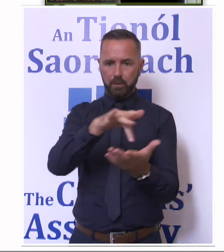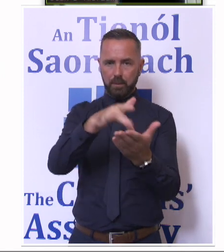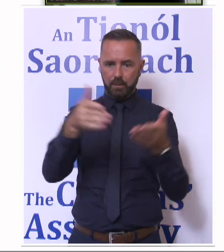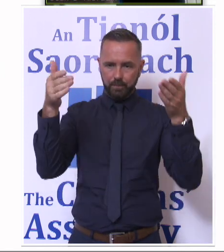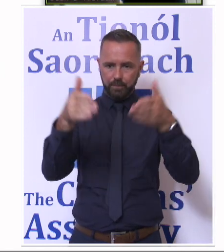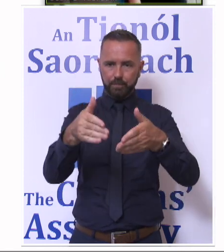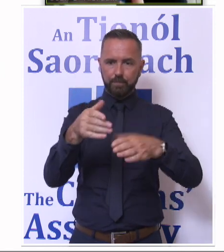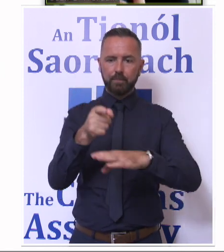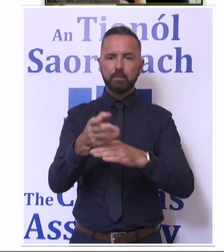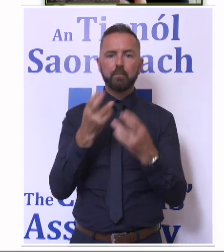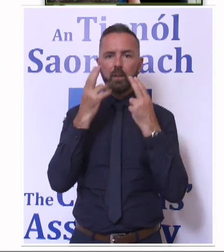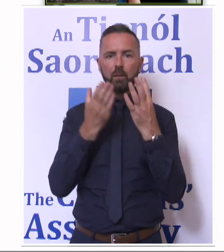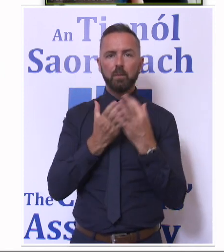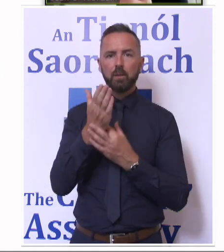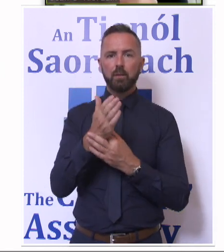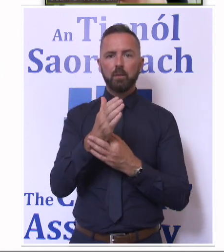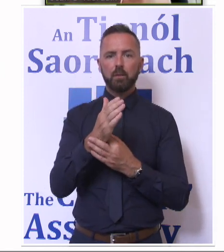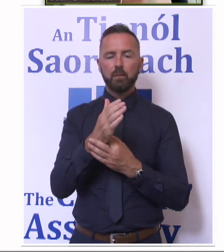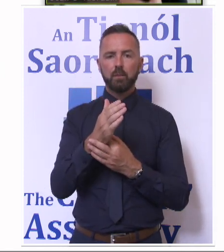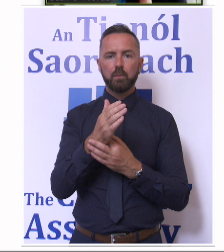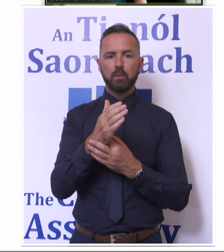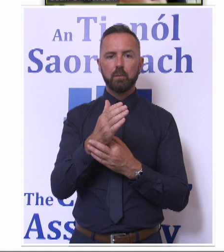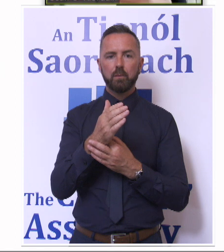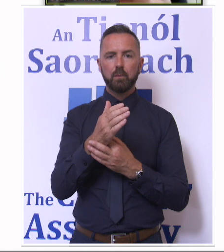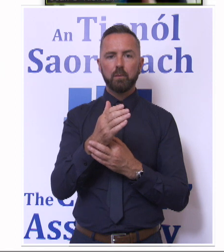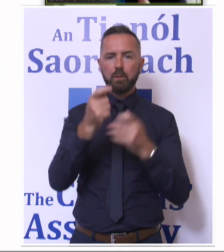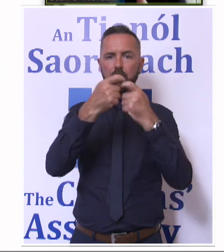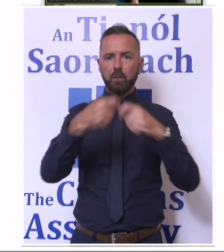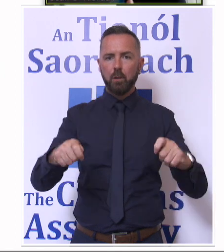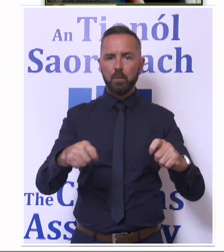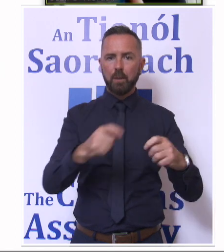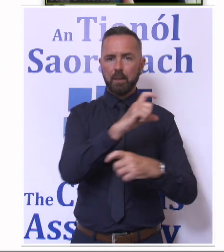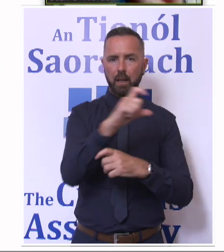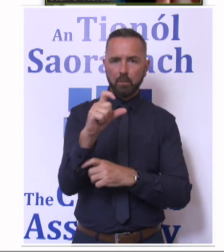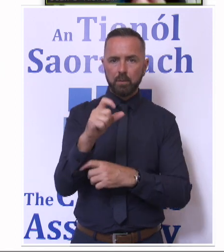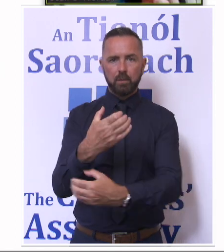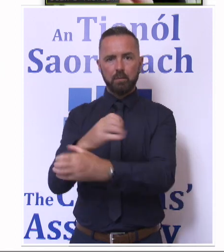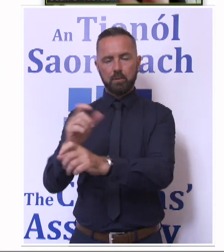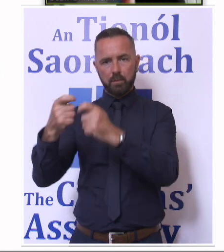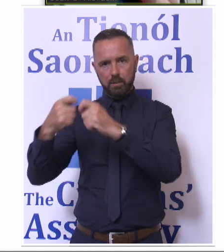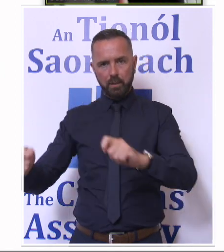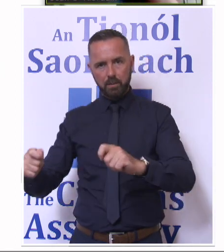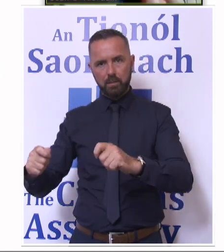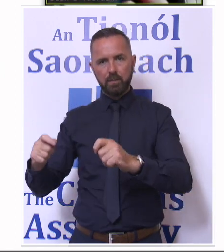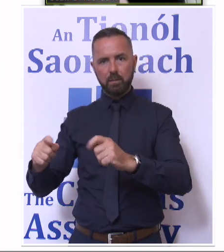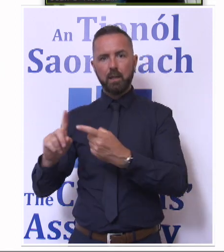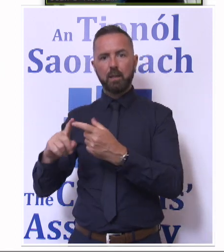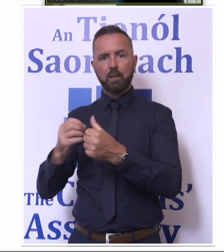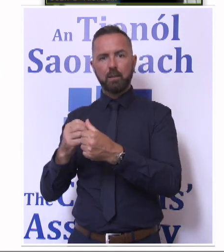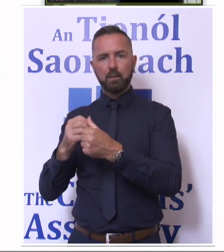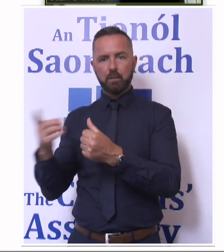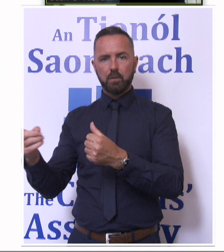generally through urban councils, rural councils, wrapped around a democratically